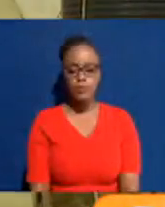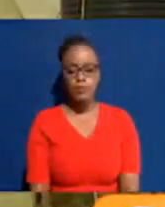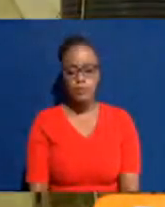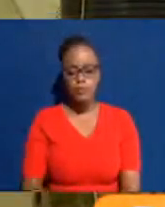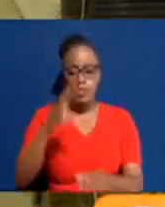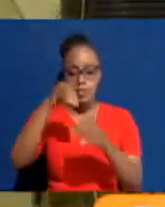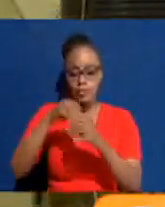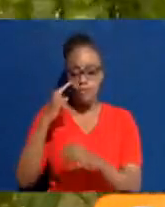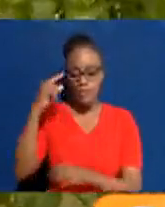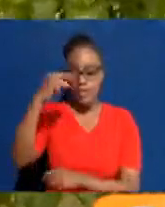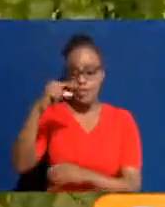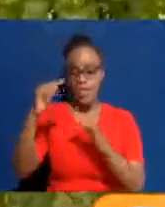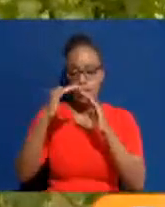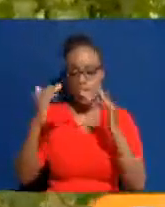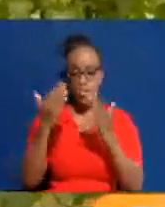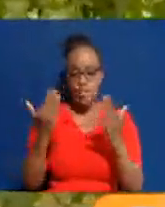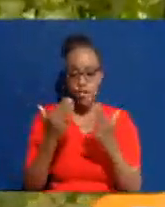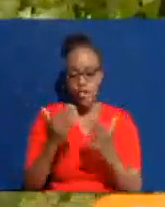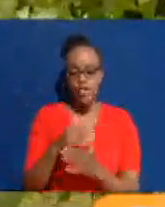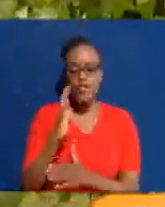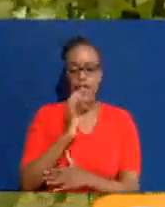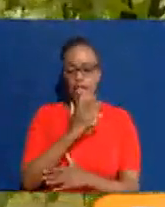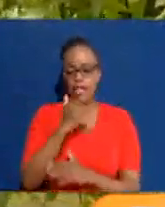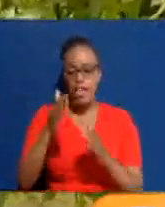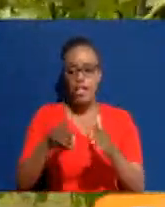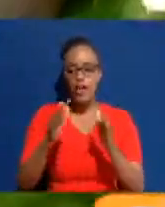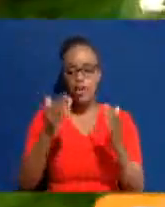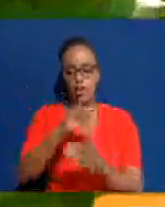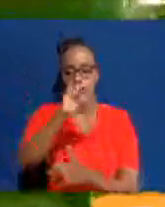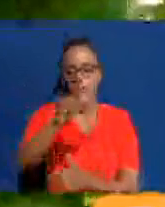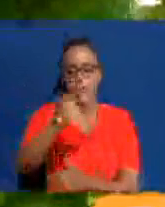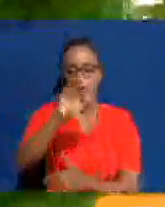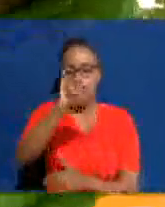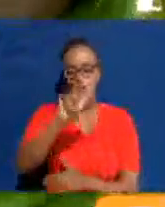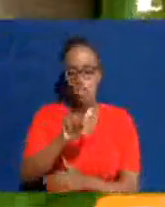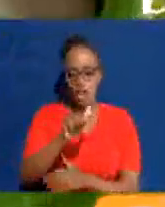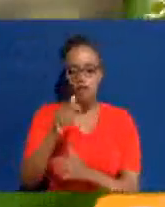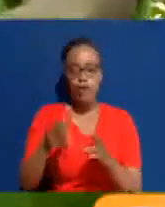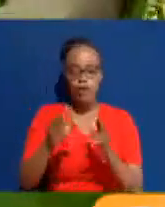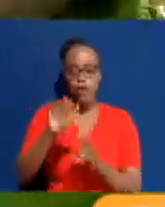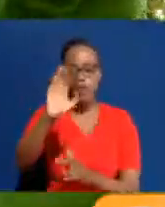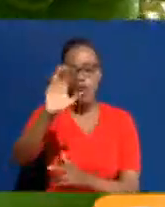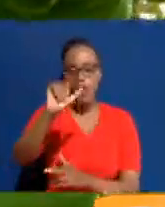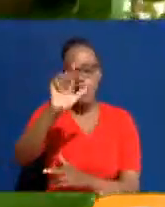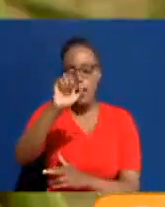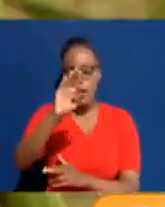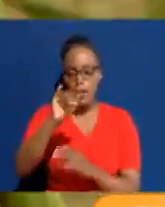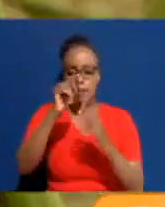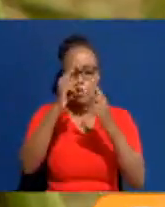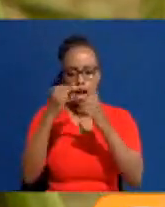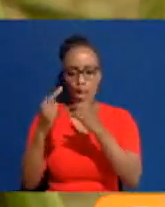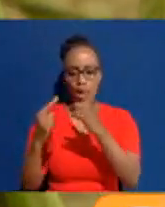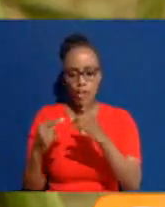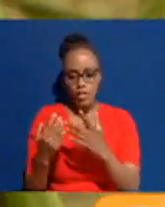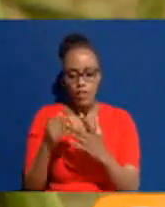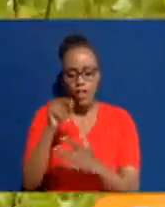Inside these greenhouses located along Kenyatta Road in Juja, Kiambu County, Caleb Ochieng takes stock of his